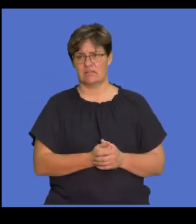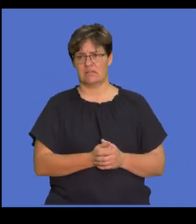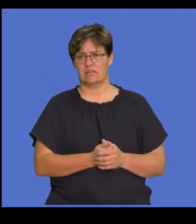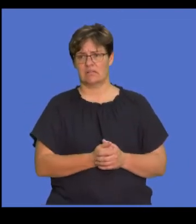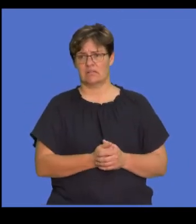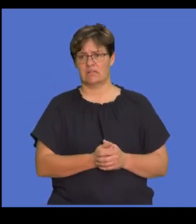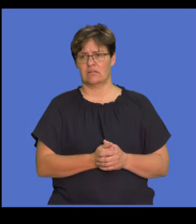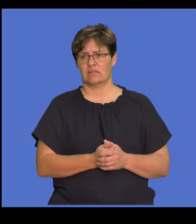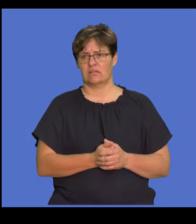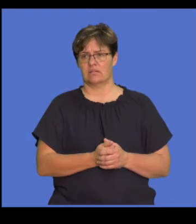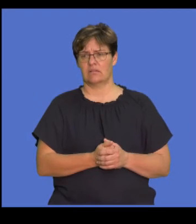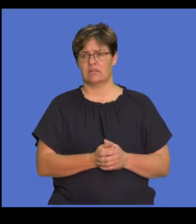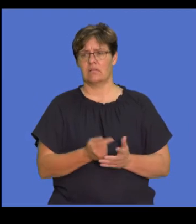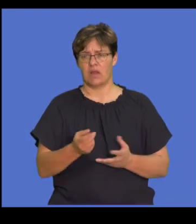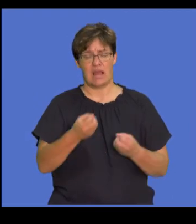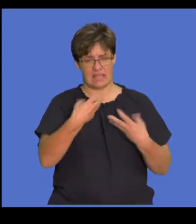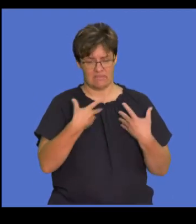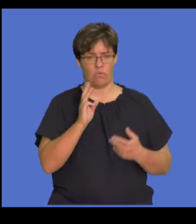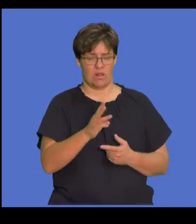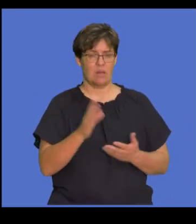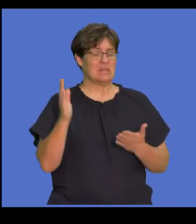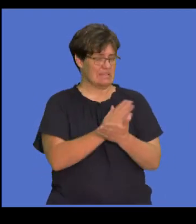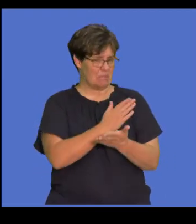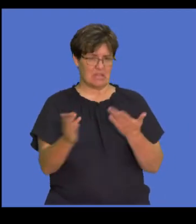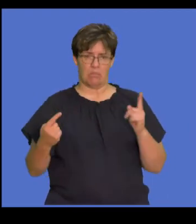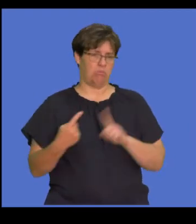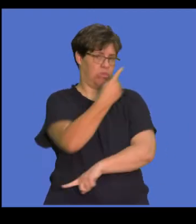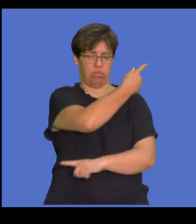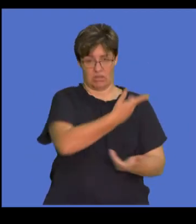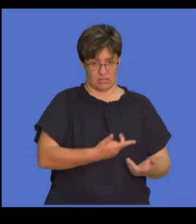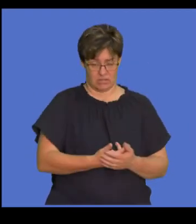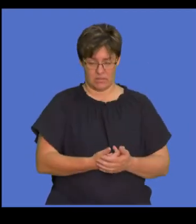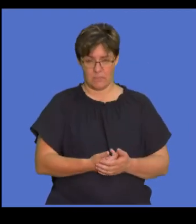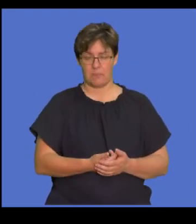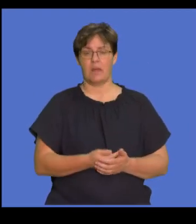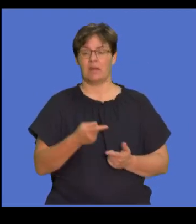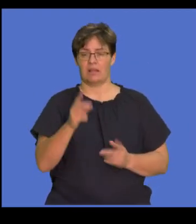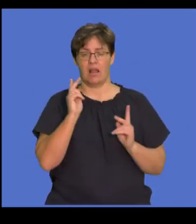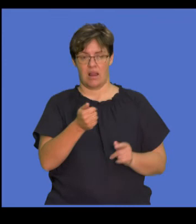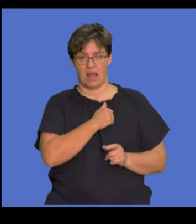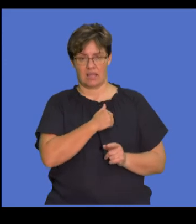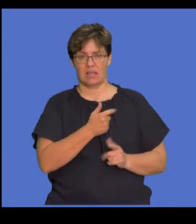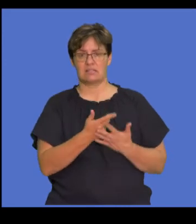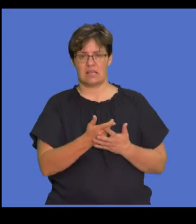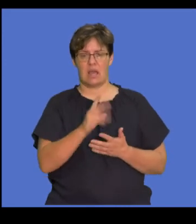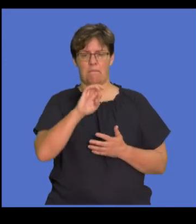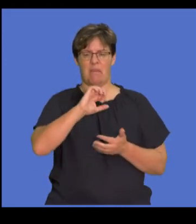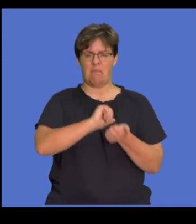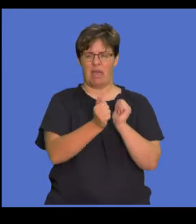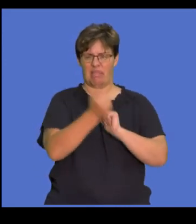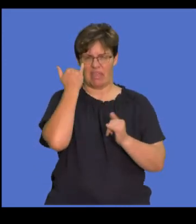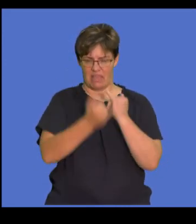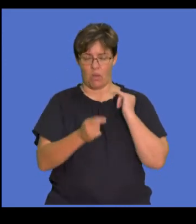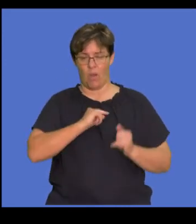you. You see, with this one, it does give us, but at times it does not give you the correct answer. It normally says maths error